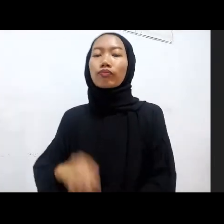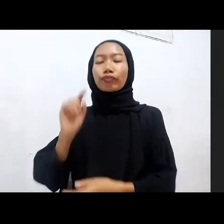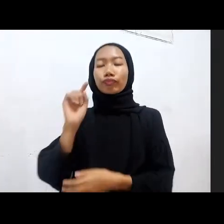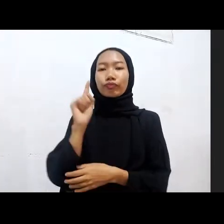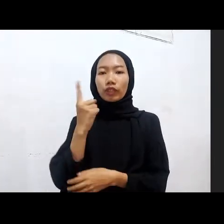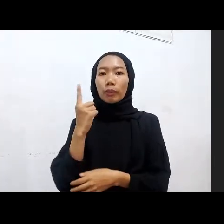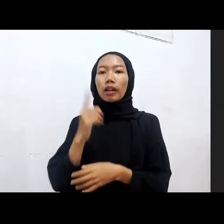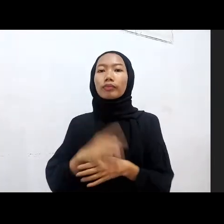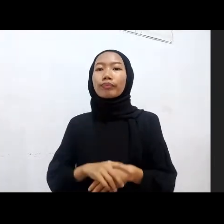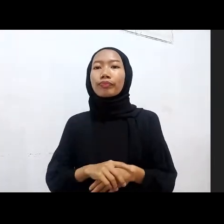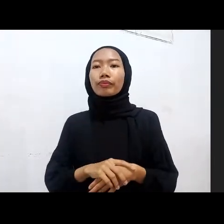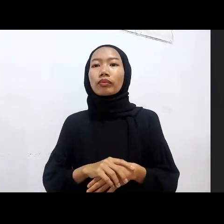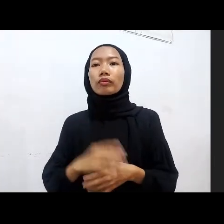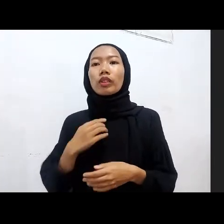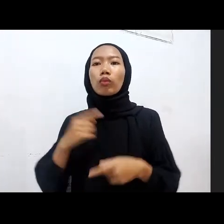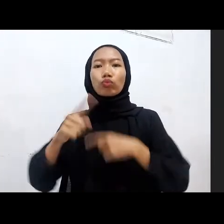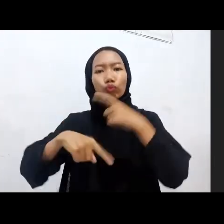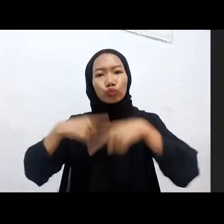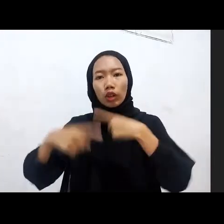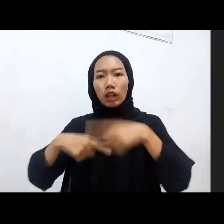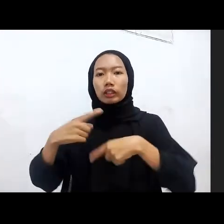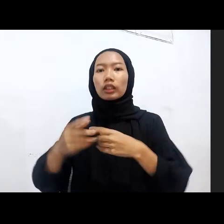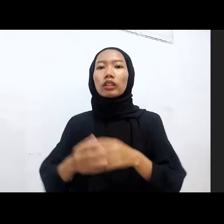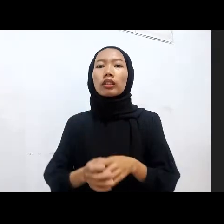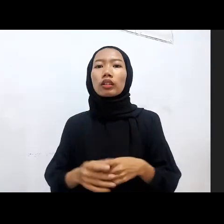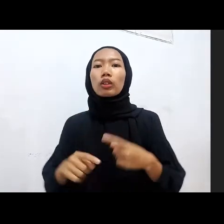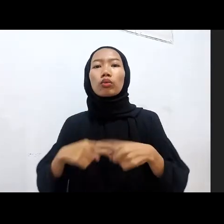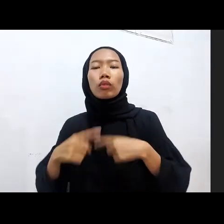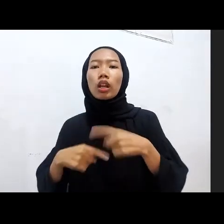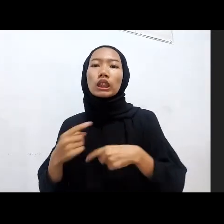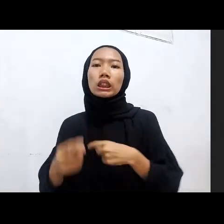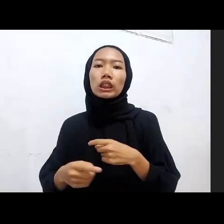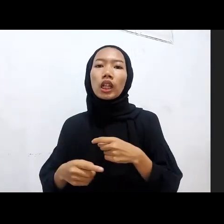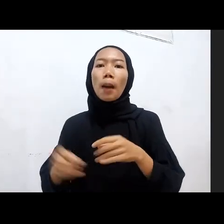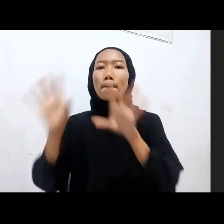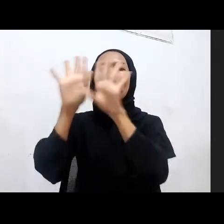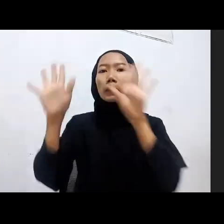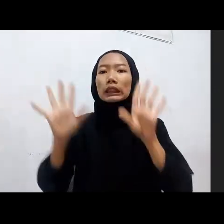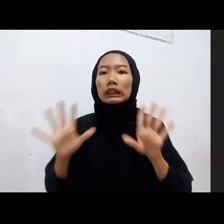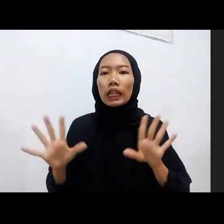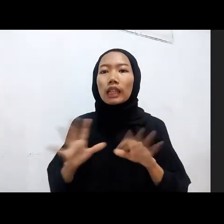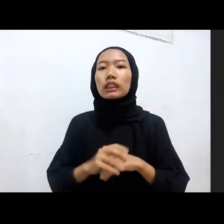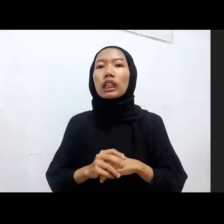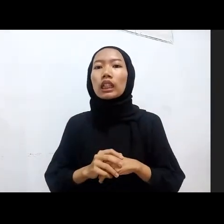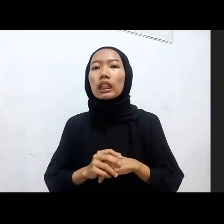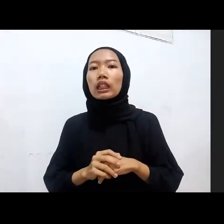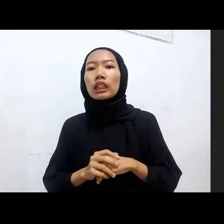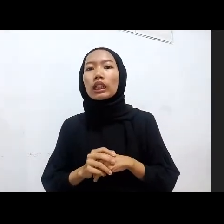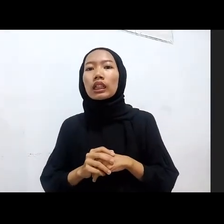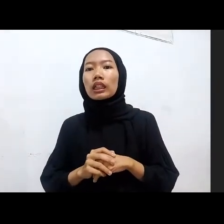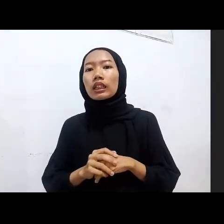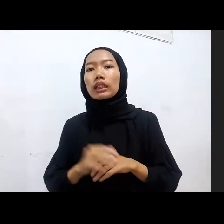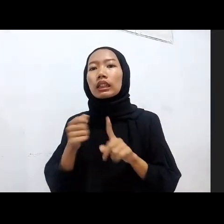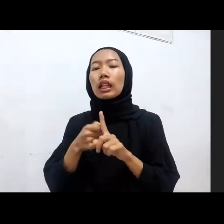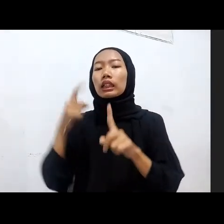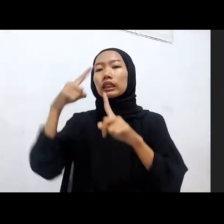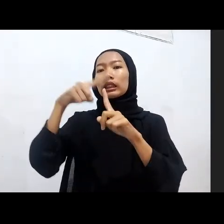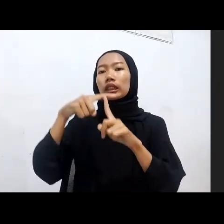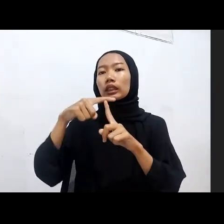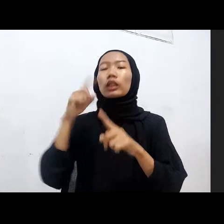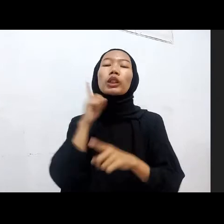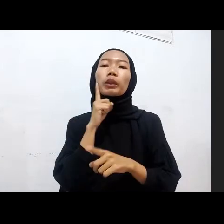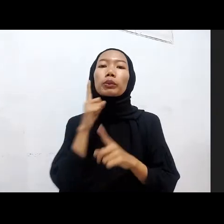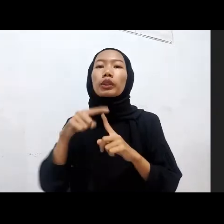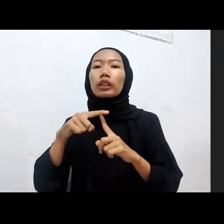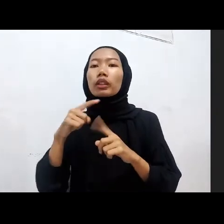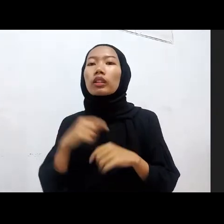acknowledgement of the traditional owners of the land on which I'm based today, who are the Wurundjeri people of the Kulin Nation.